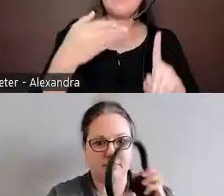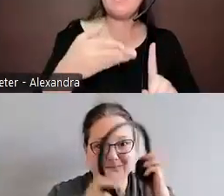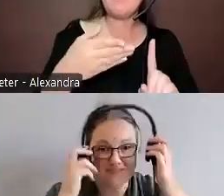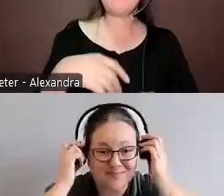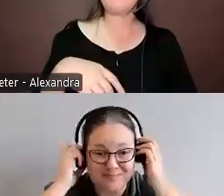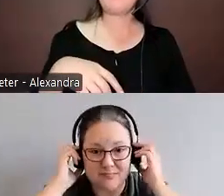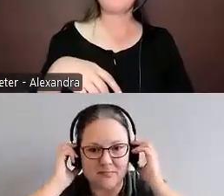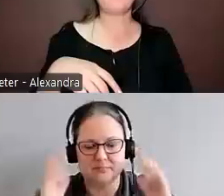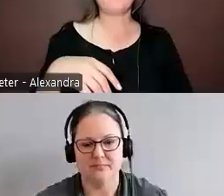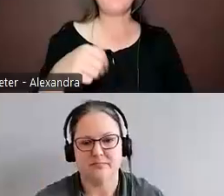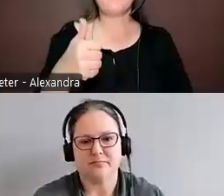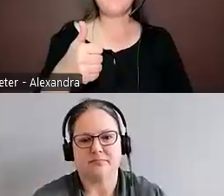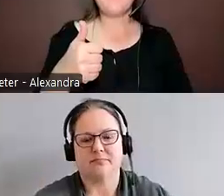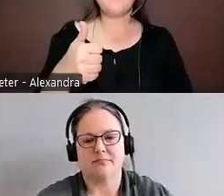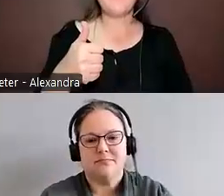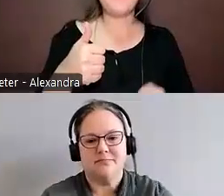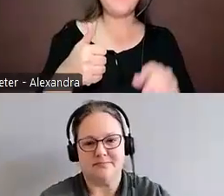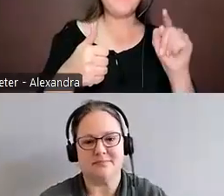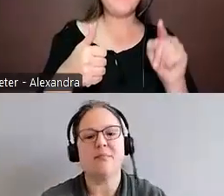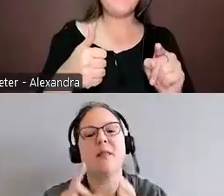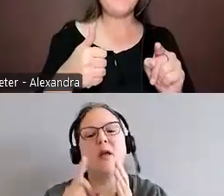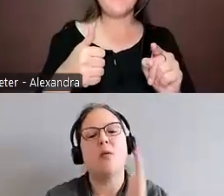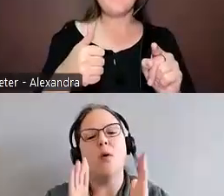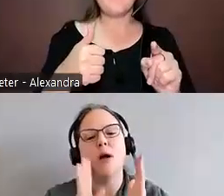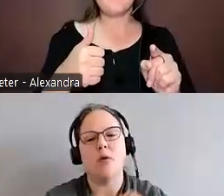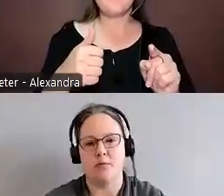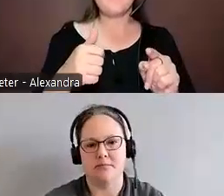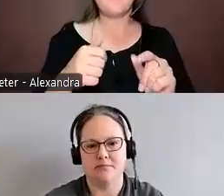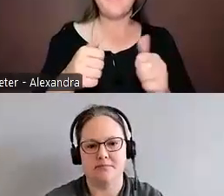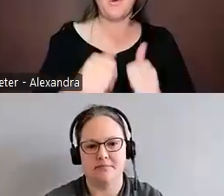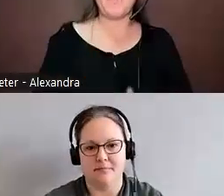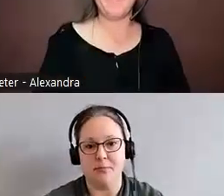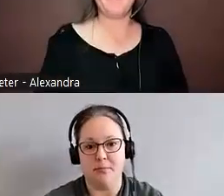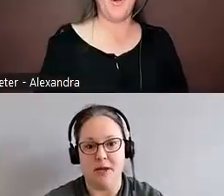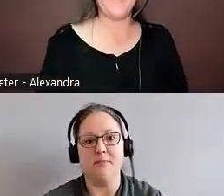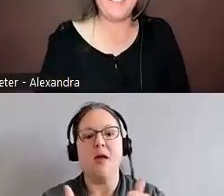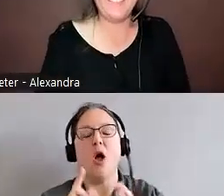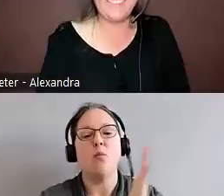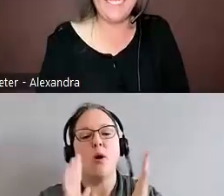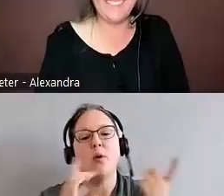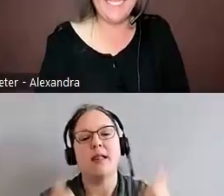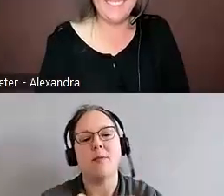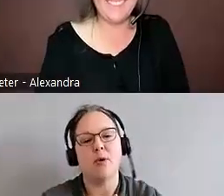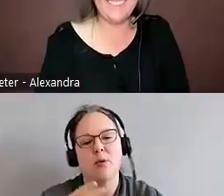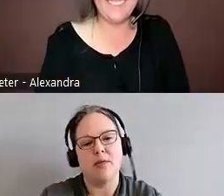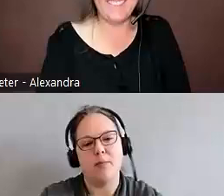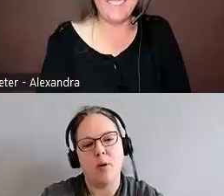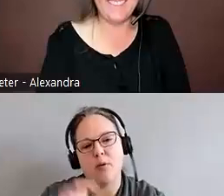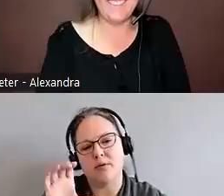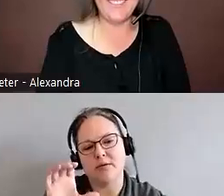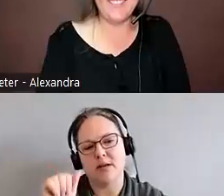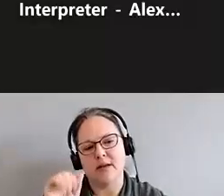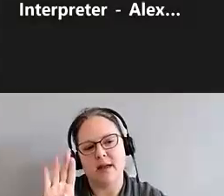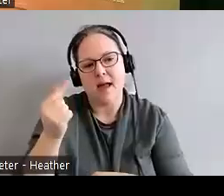delved into it. What is the nature of pre-CABS depression that predicts post-CABS neuropsychiatric